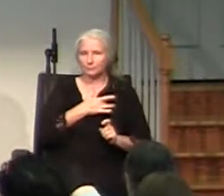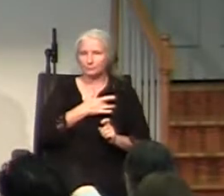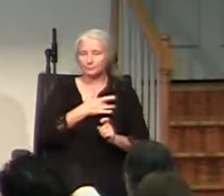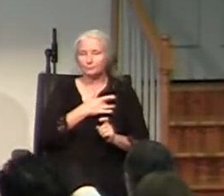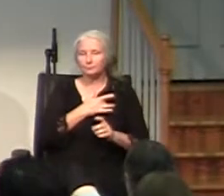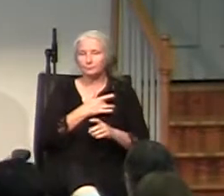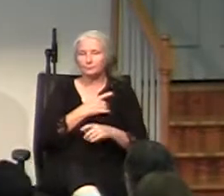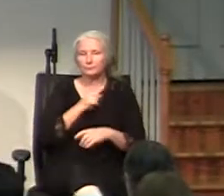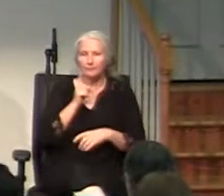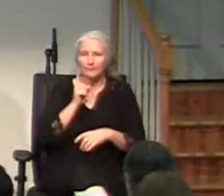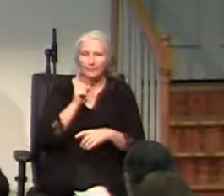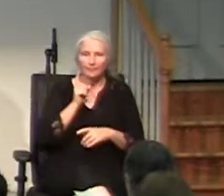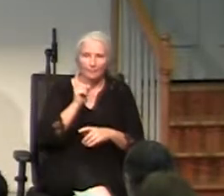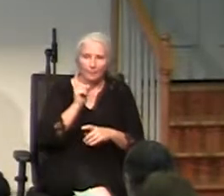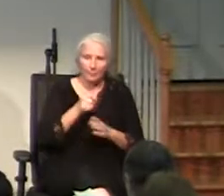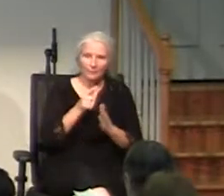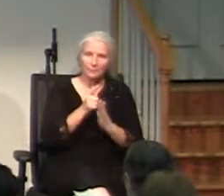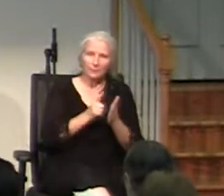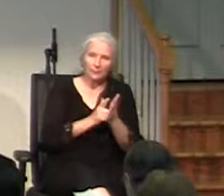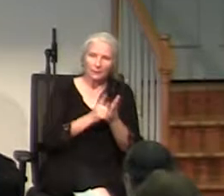you separate those two,